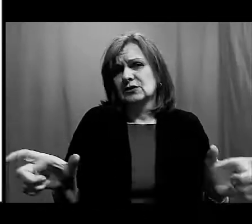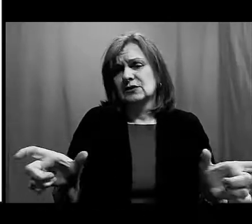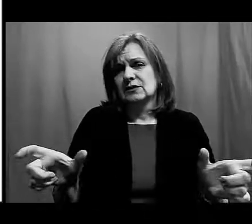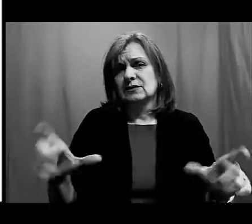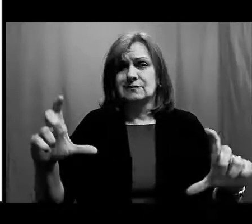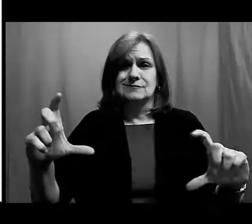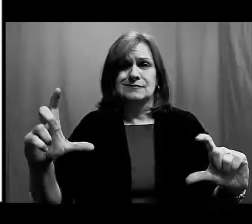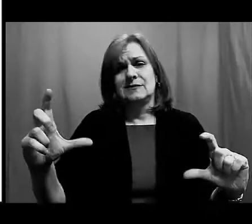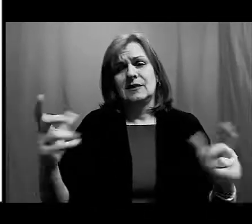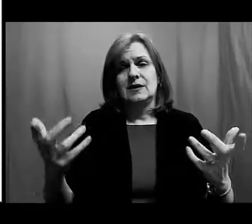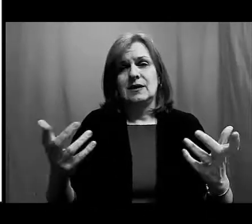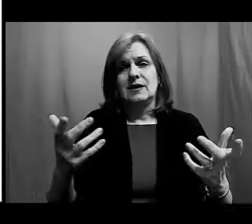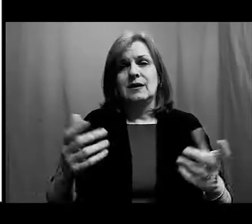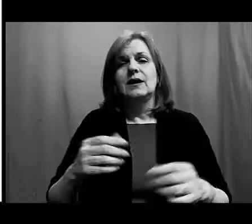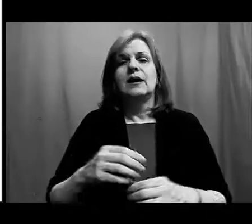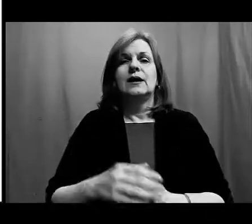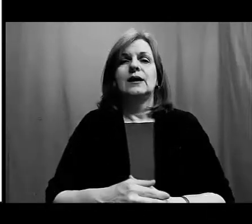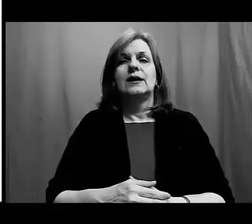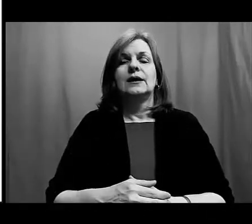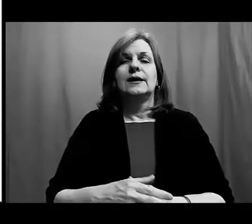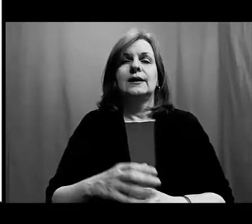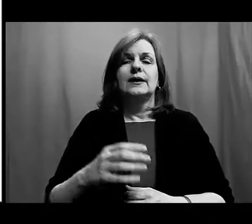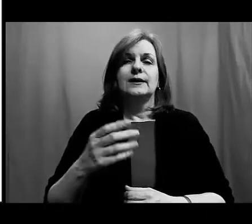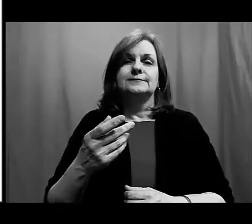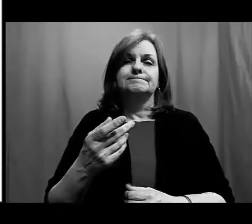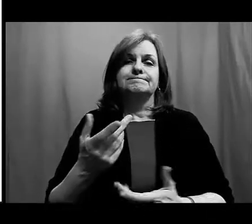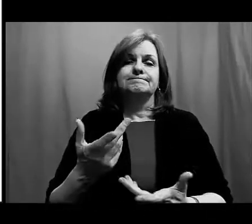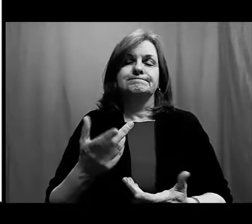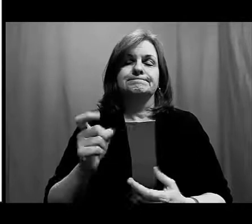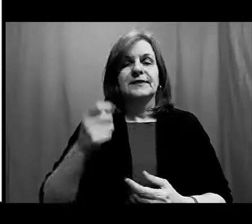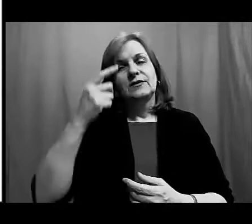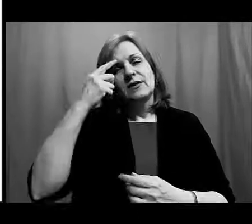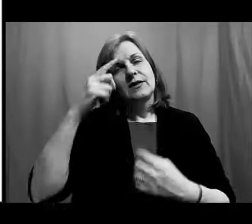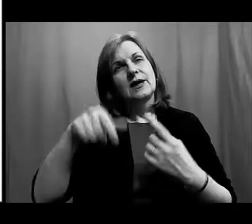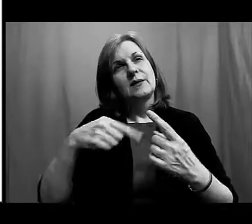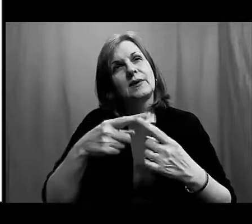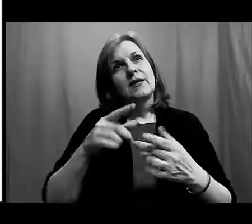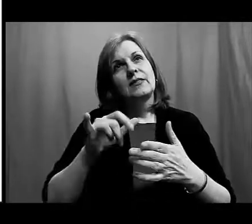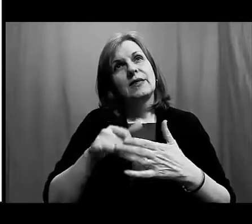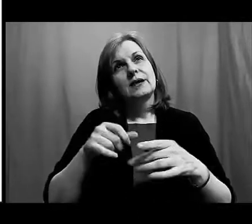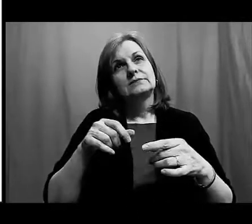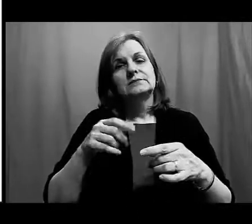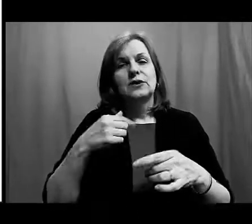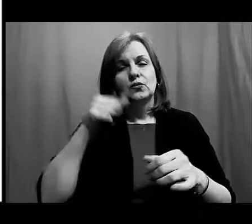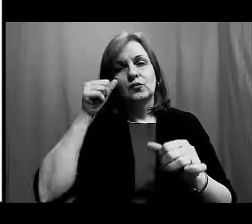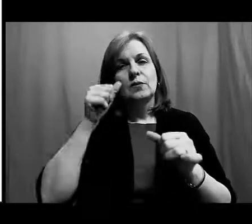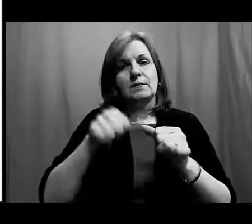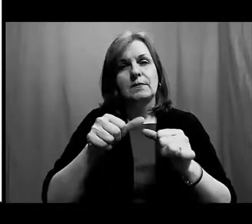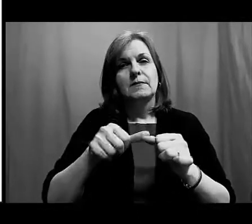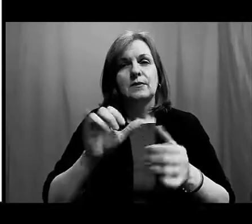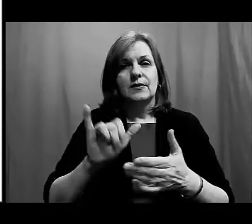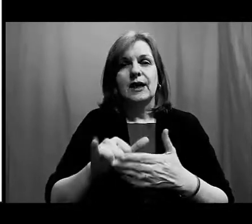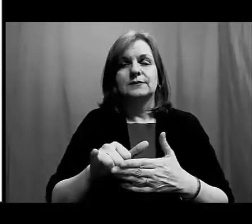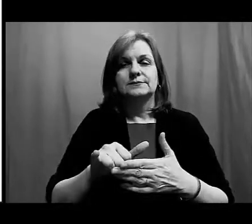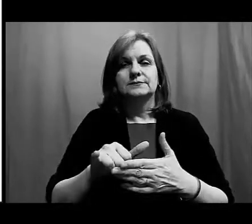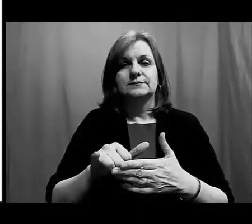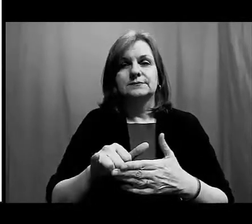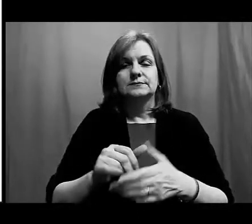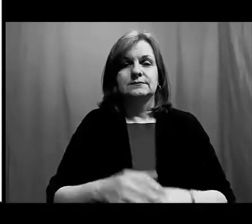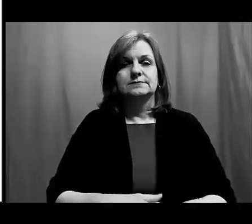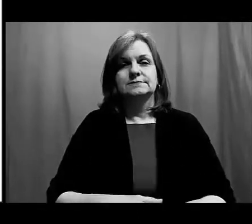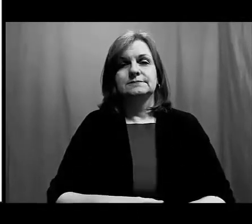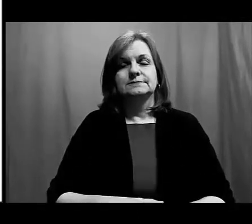million? You see what I mean? So we have to think about that as we go through this and kind of keep it in